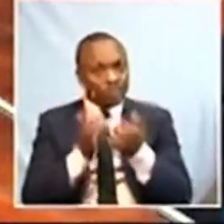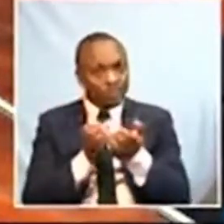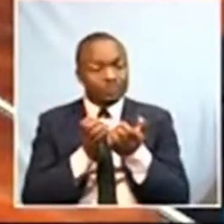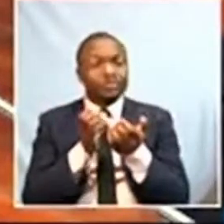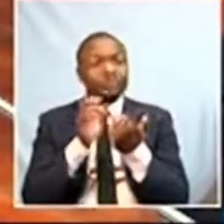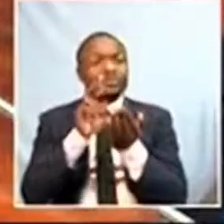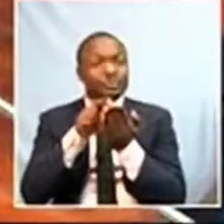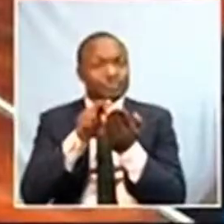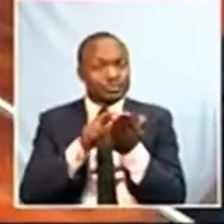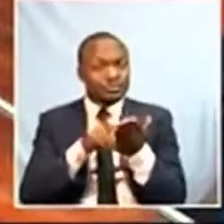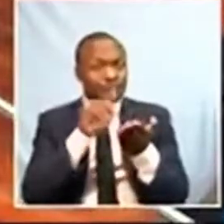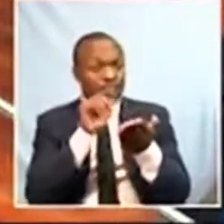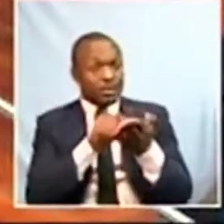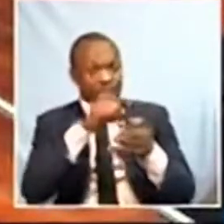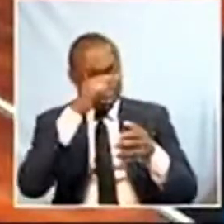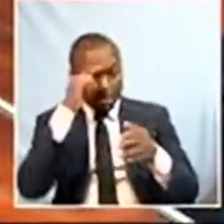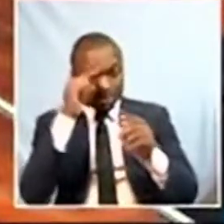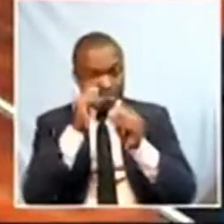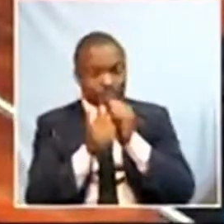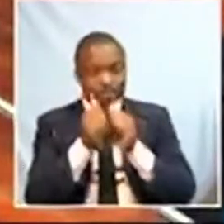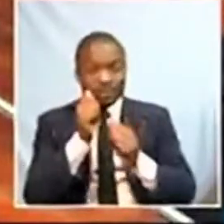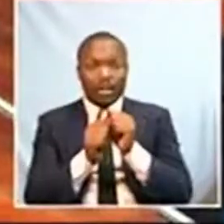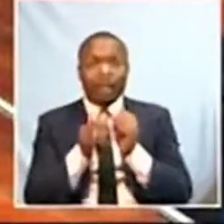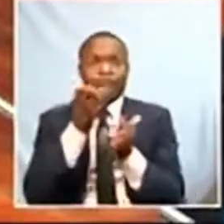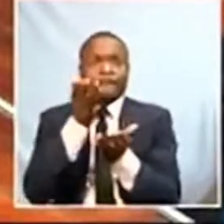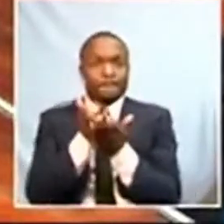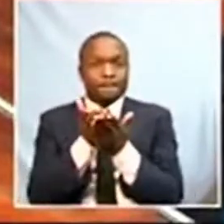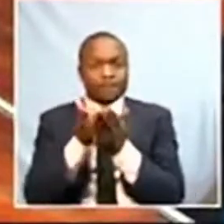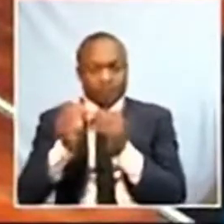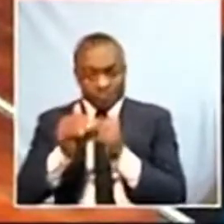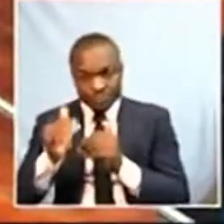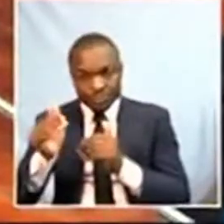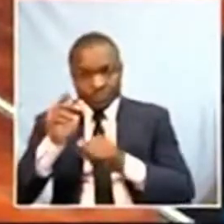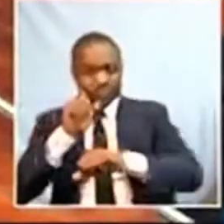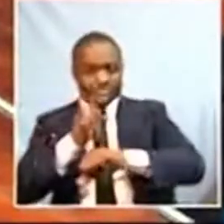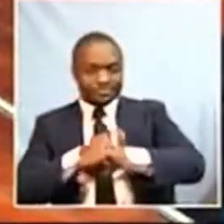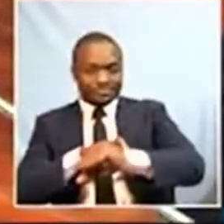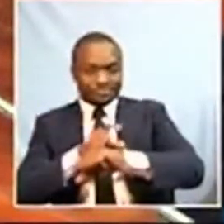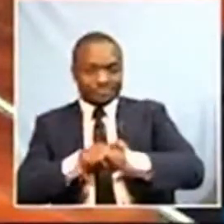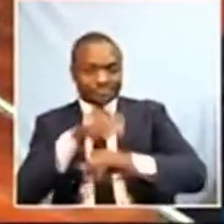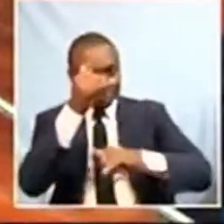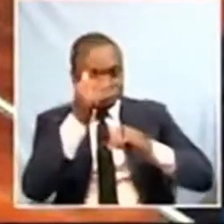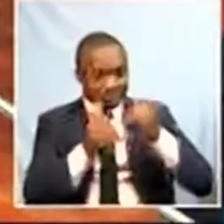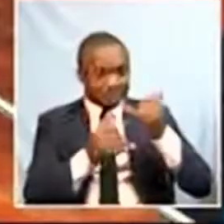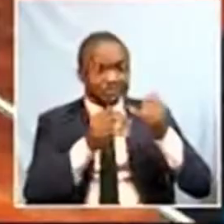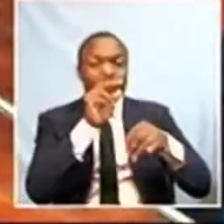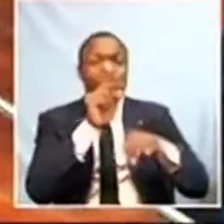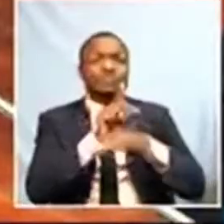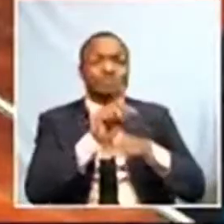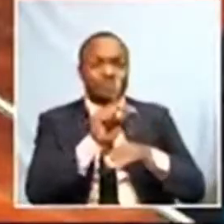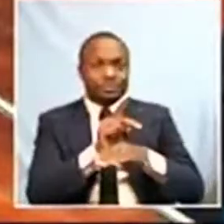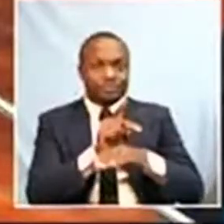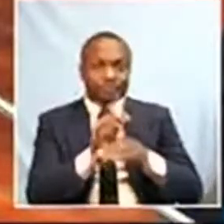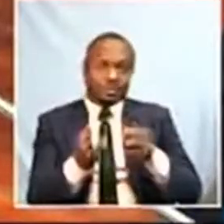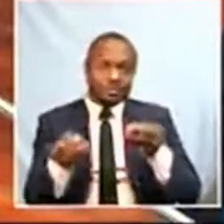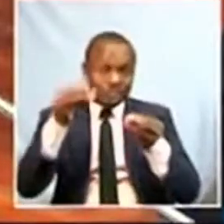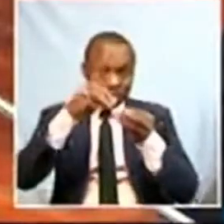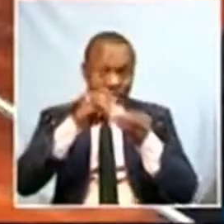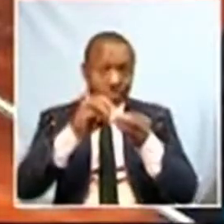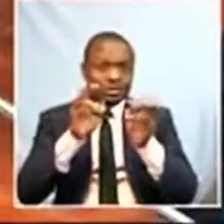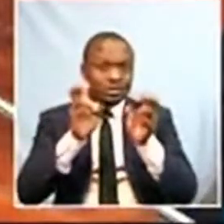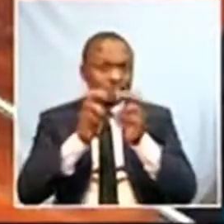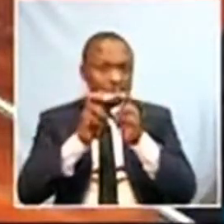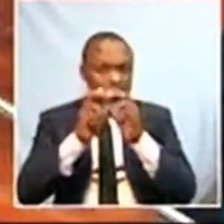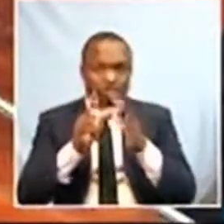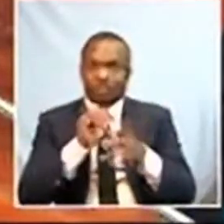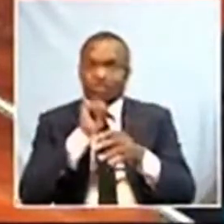wishes to report that this was due to a request for extension of time to complete the project. In addition, the contractor